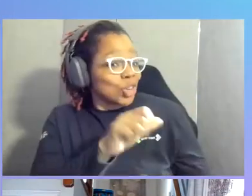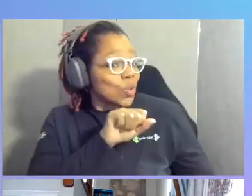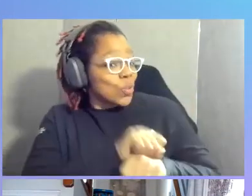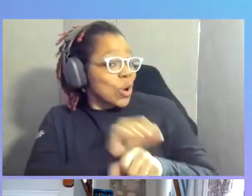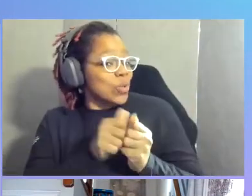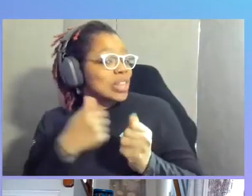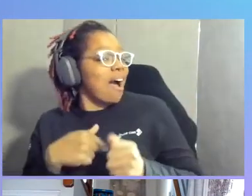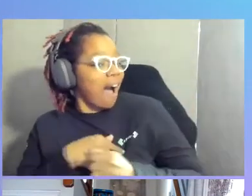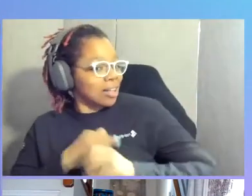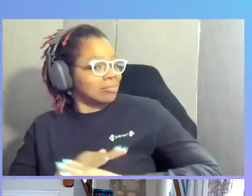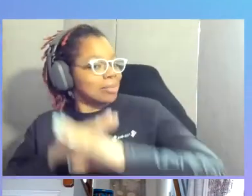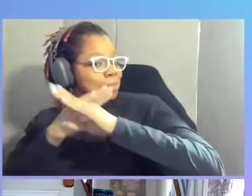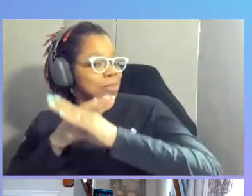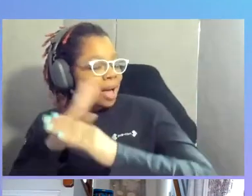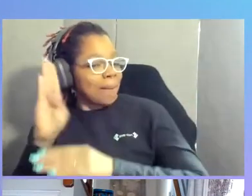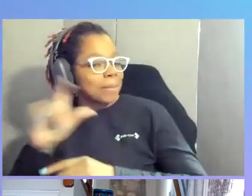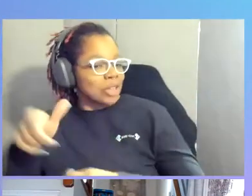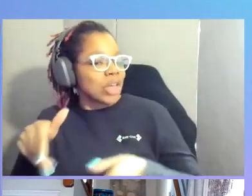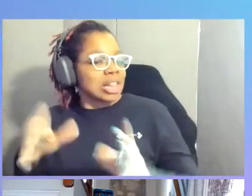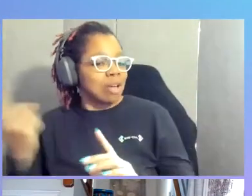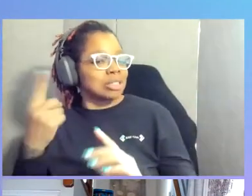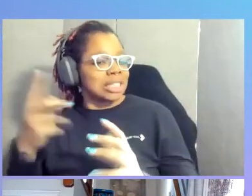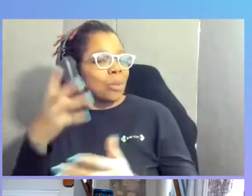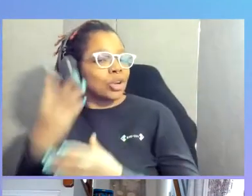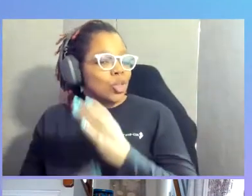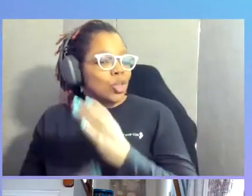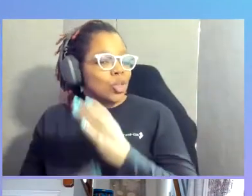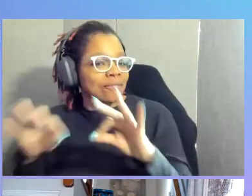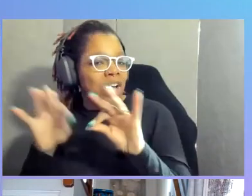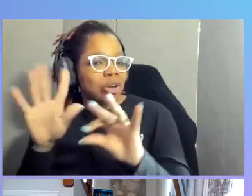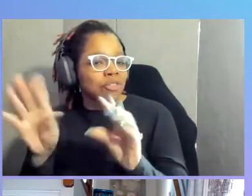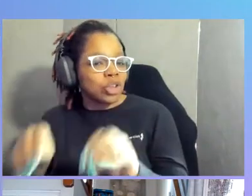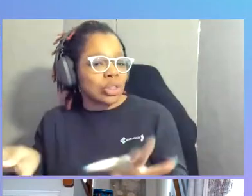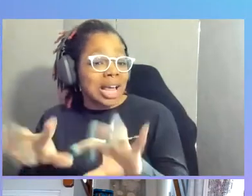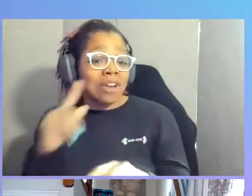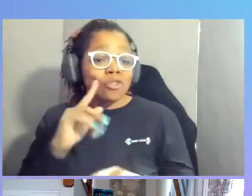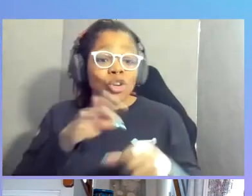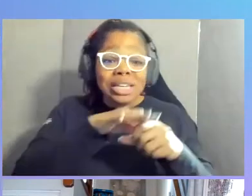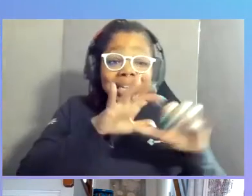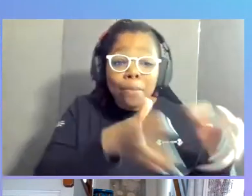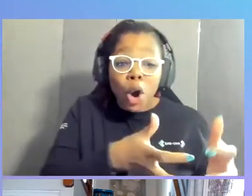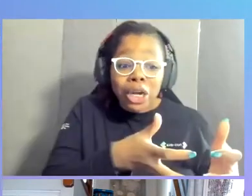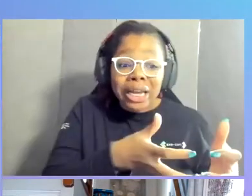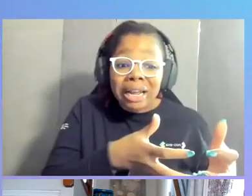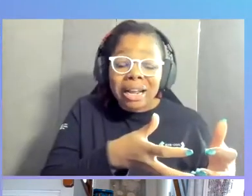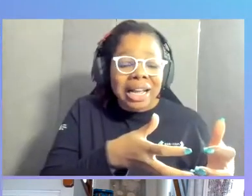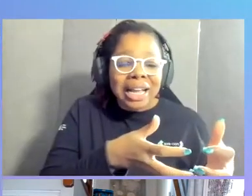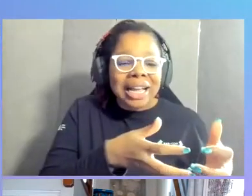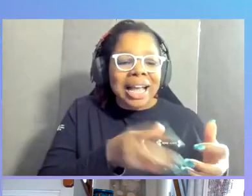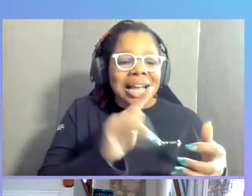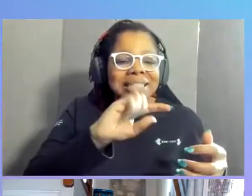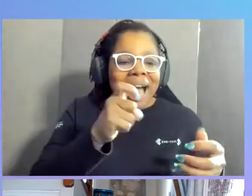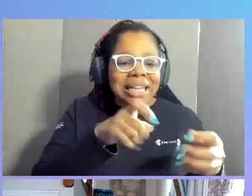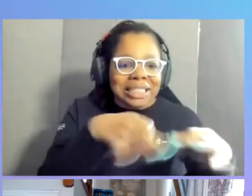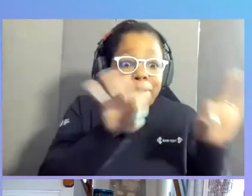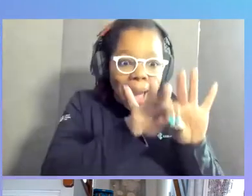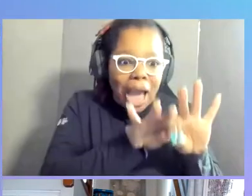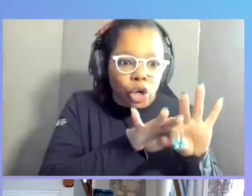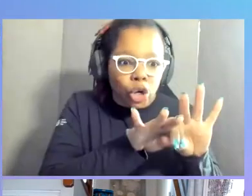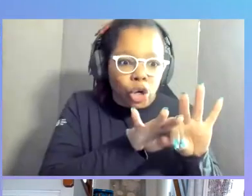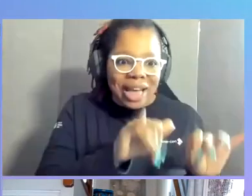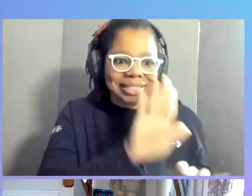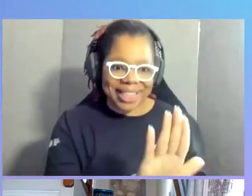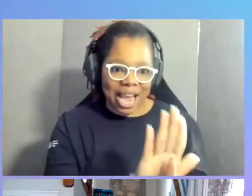stop bills that would allow someone to lose the value of their land. Because for the Tea Party, taxes matter. That's their